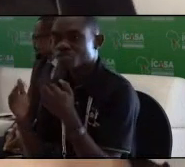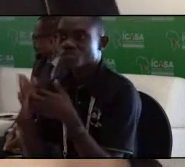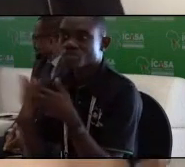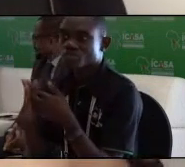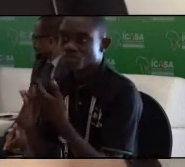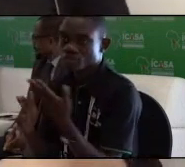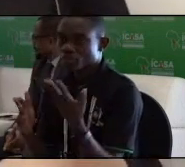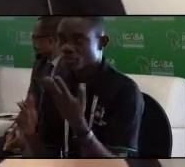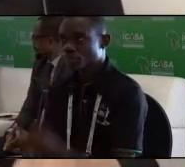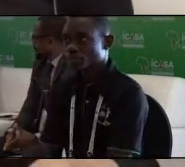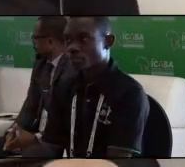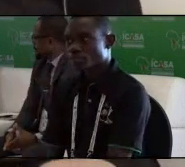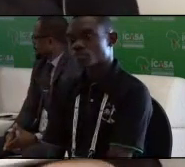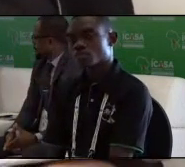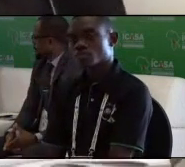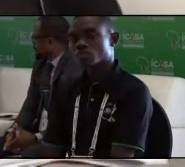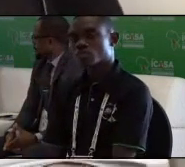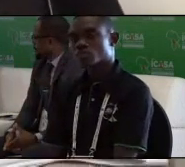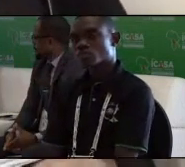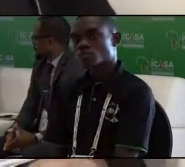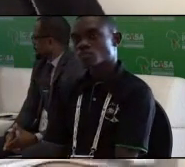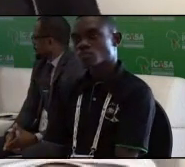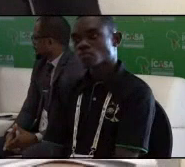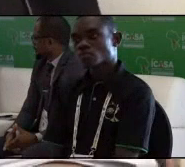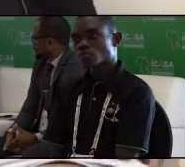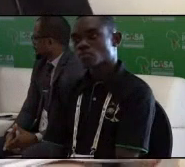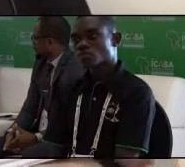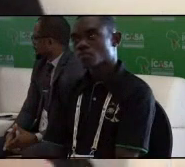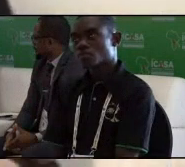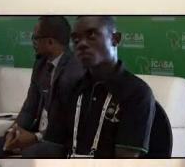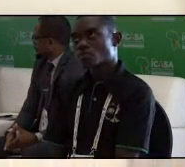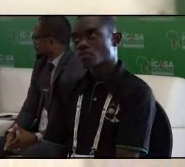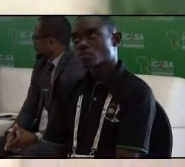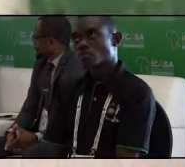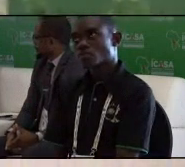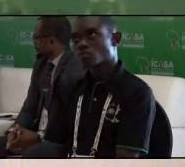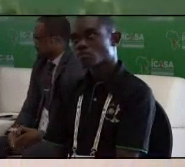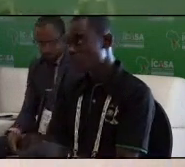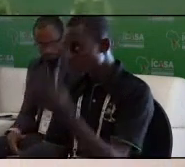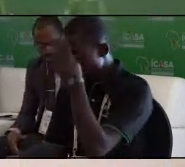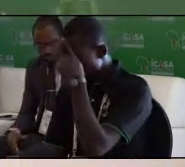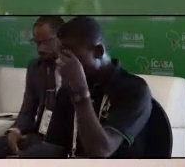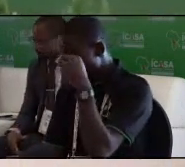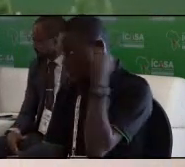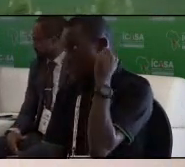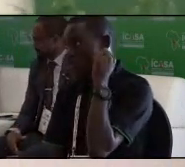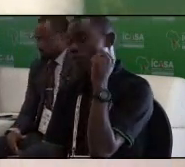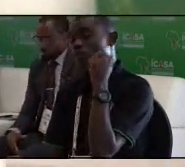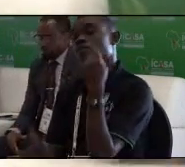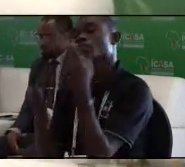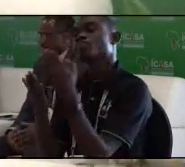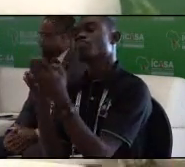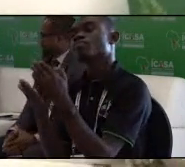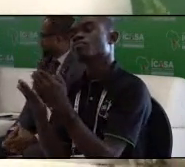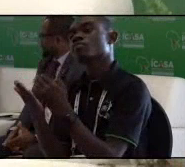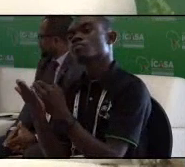Very interesting perspective. Going back to Nigeria again, FHI 360, you were really